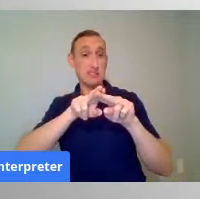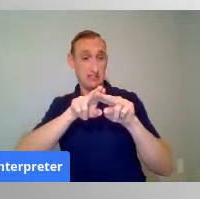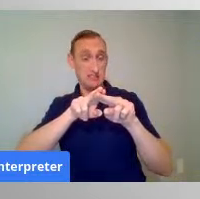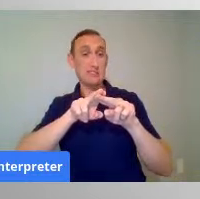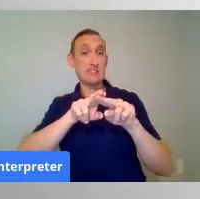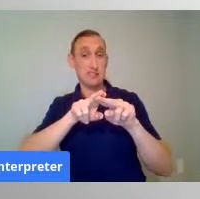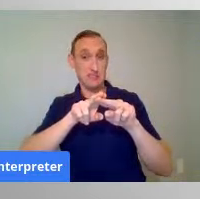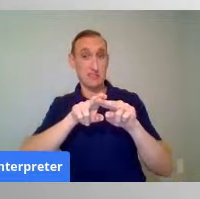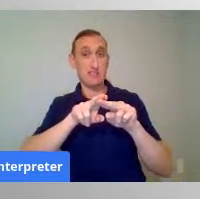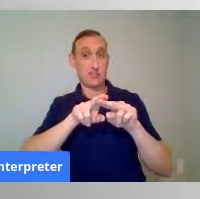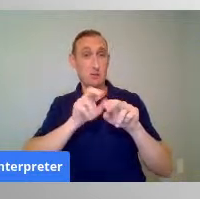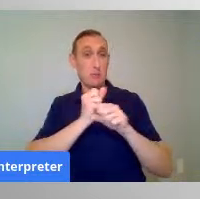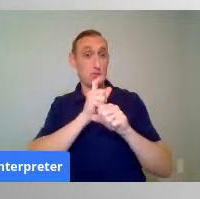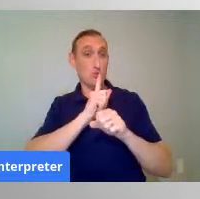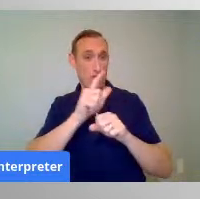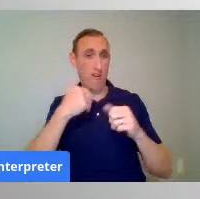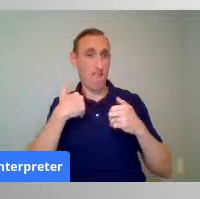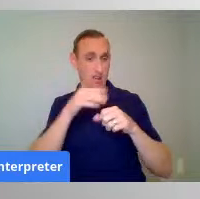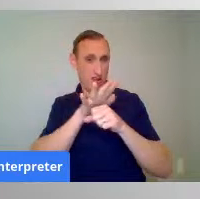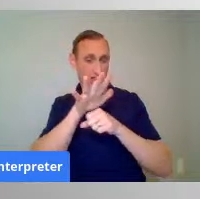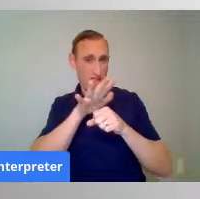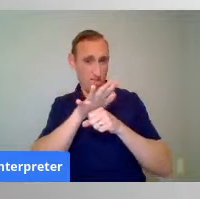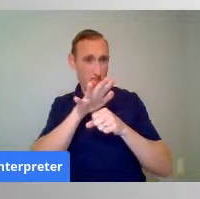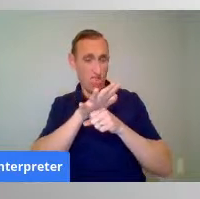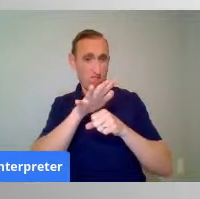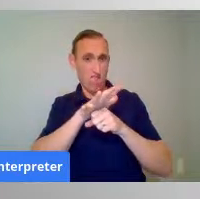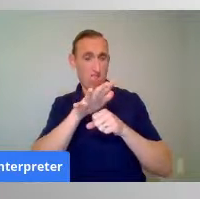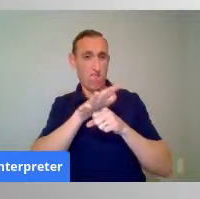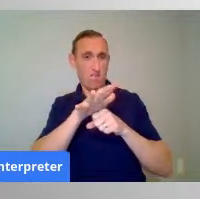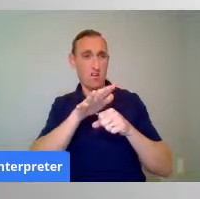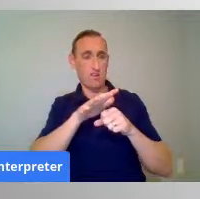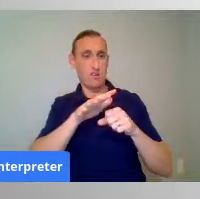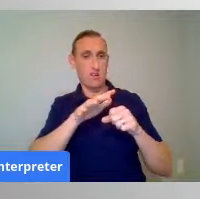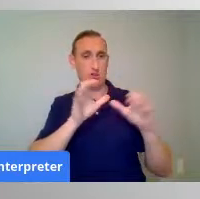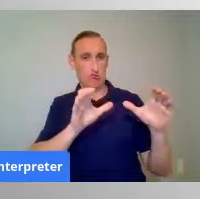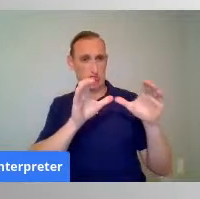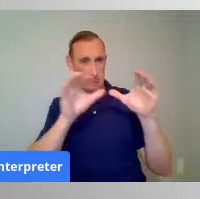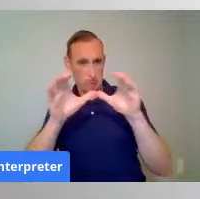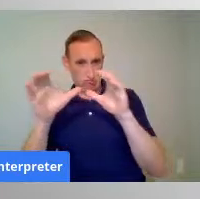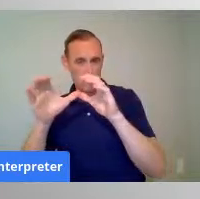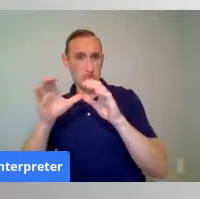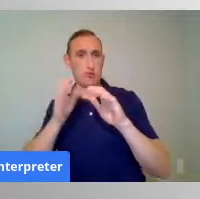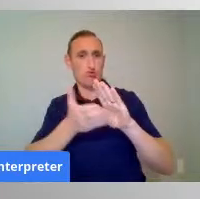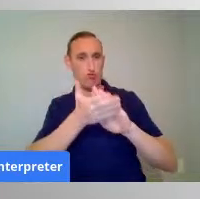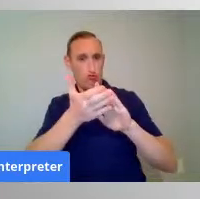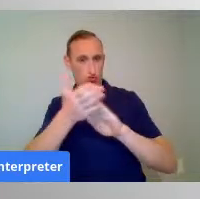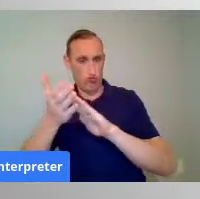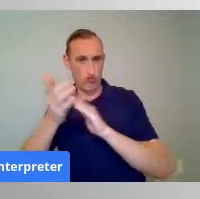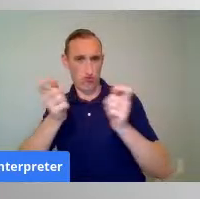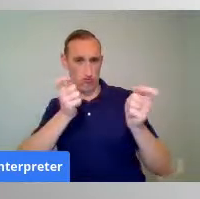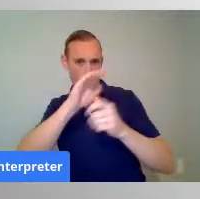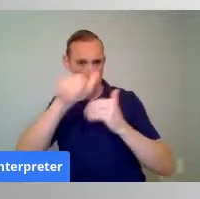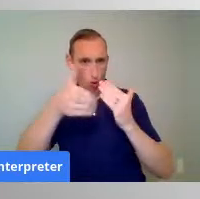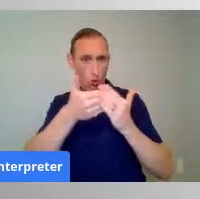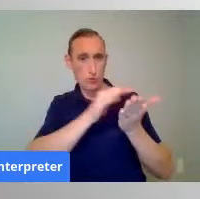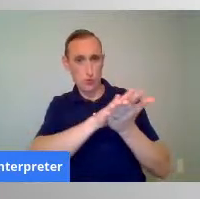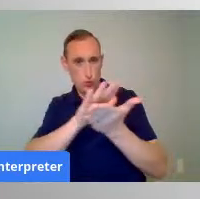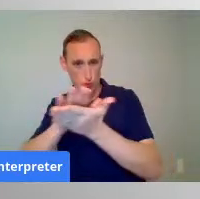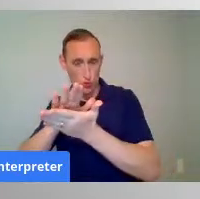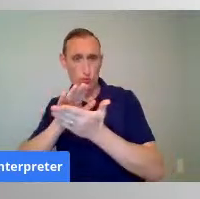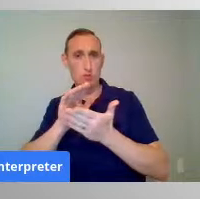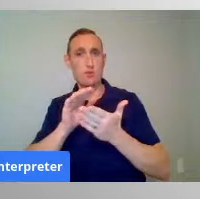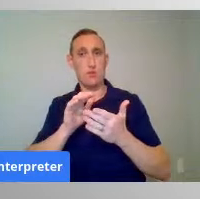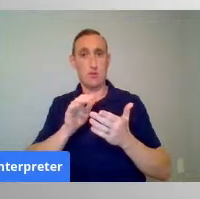to run their site. So we don't accept CAPS through our ASP program